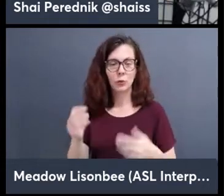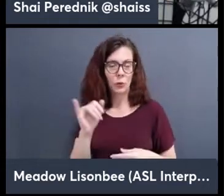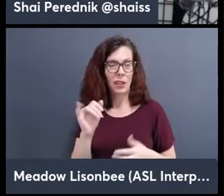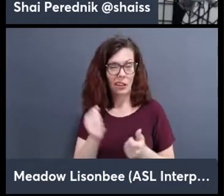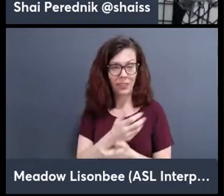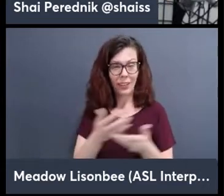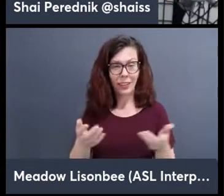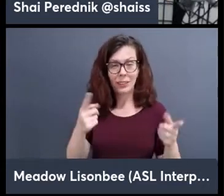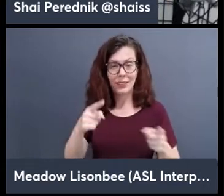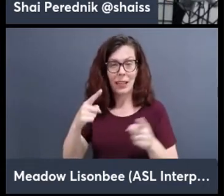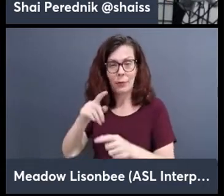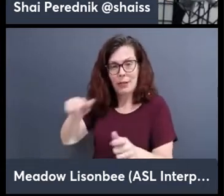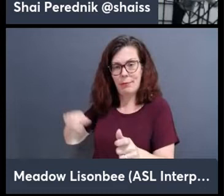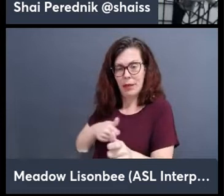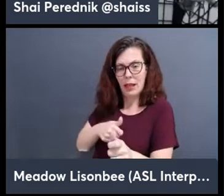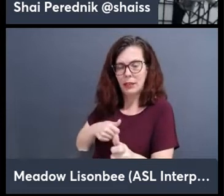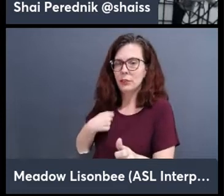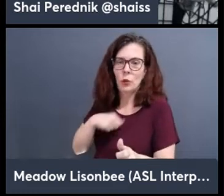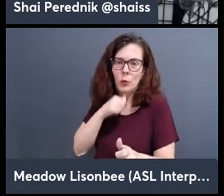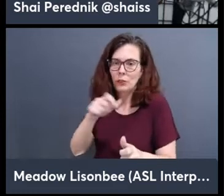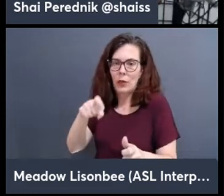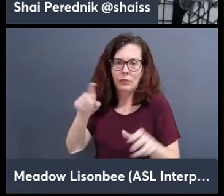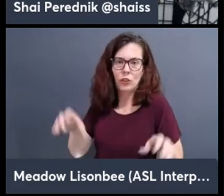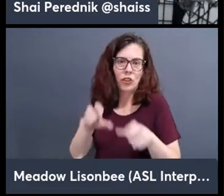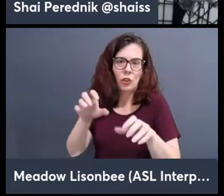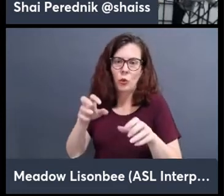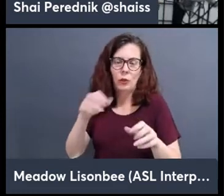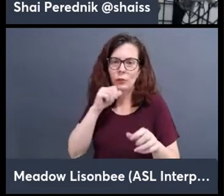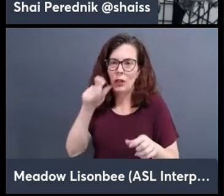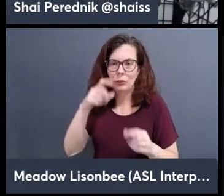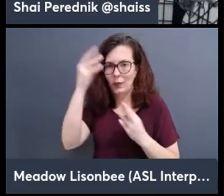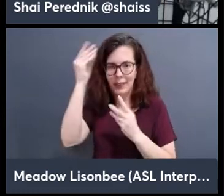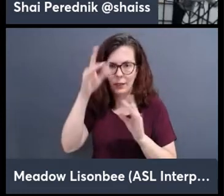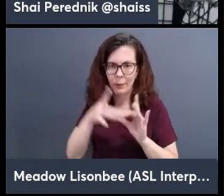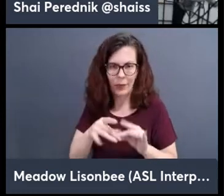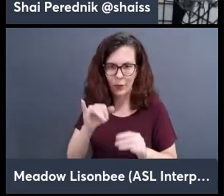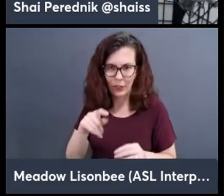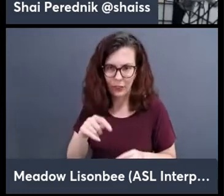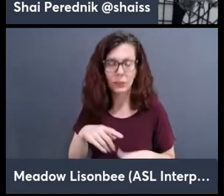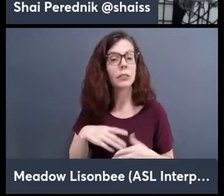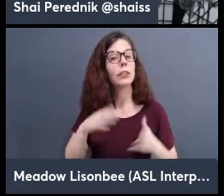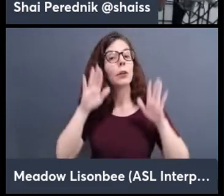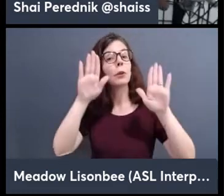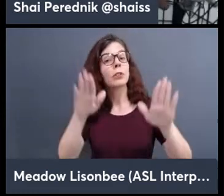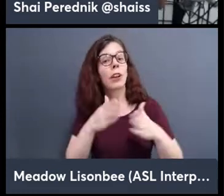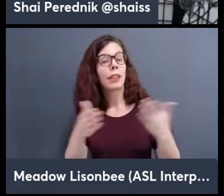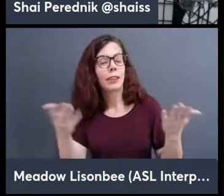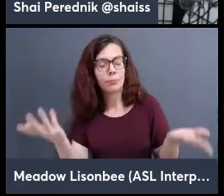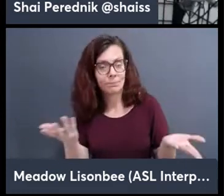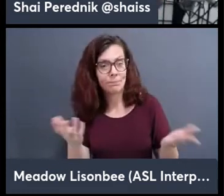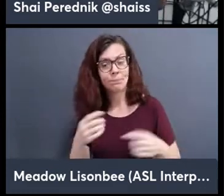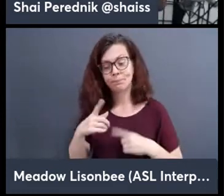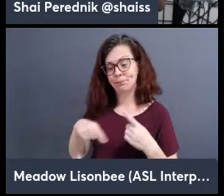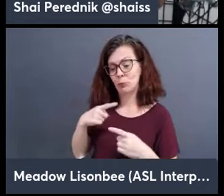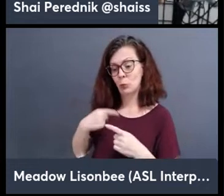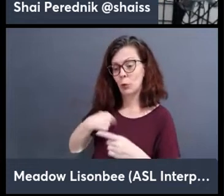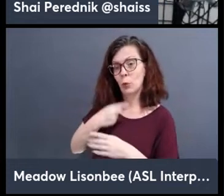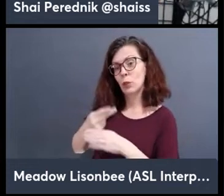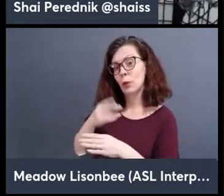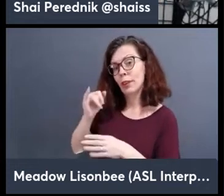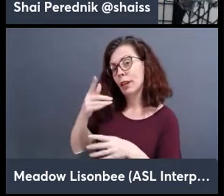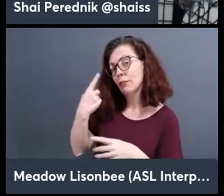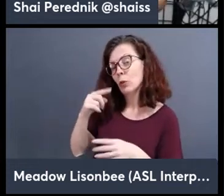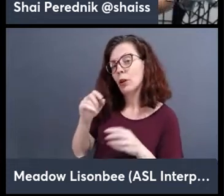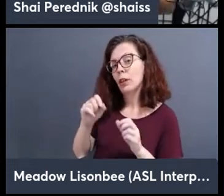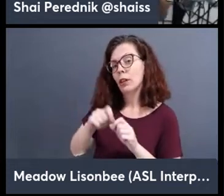is happening in the back end so that we don't actually have to do it and think about it. And again, the great thing is that when we're using this as part of a node